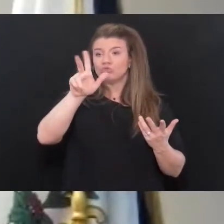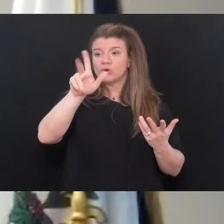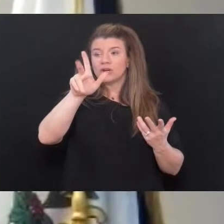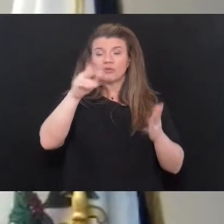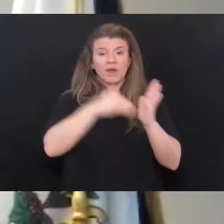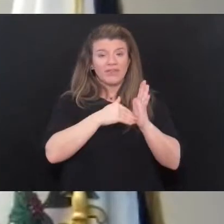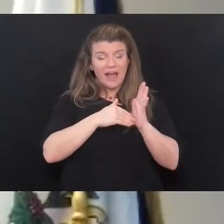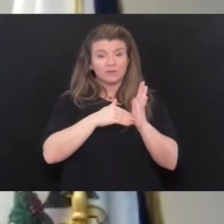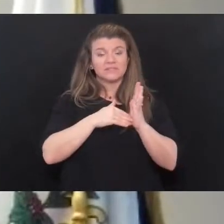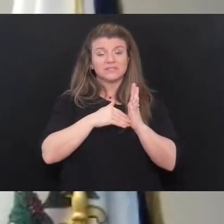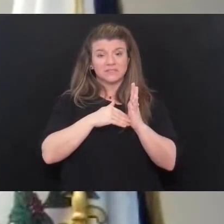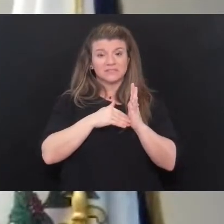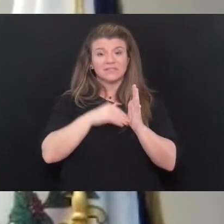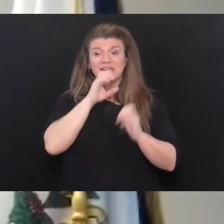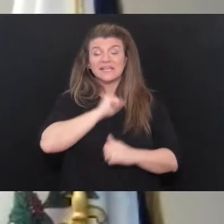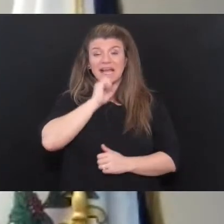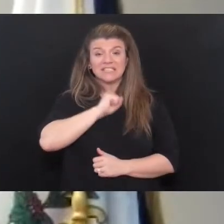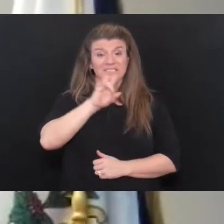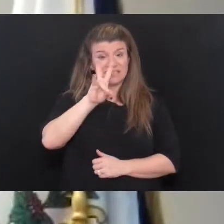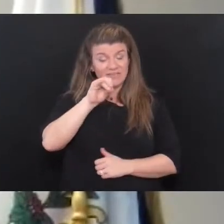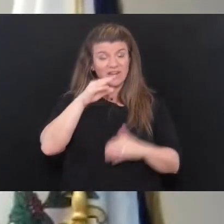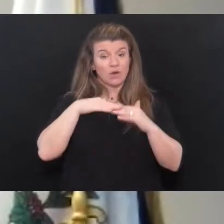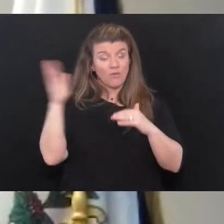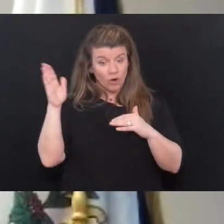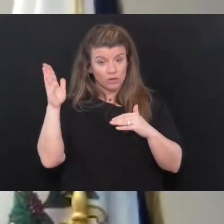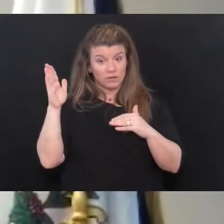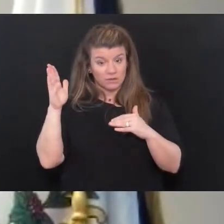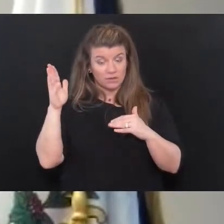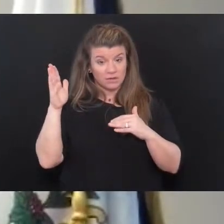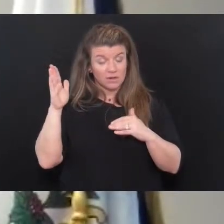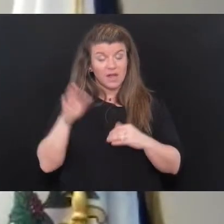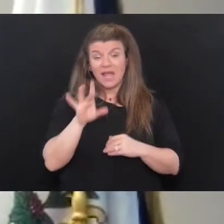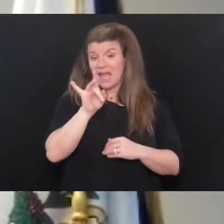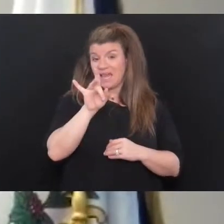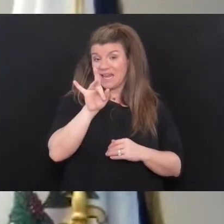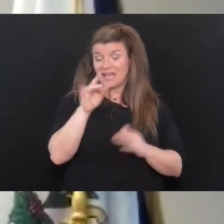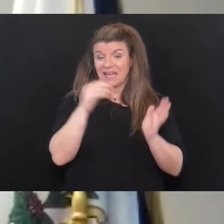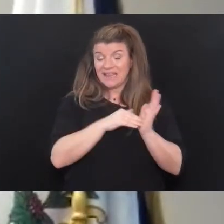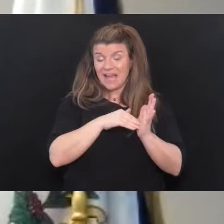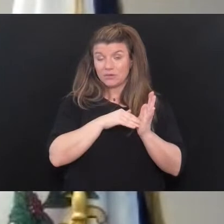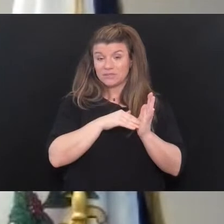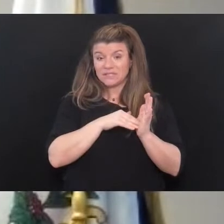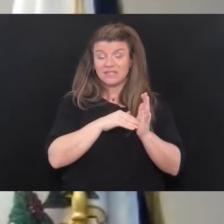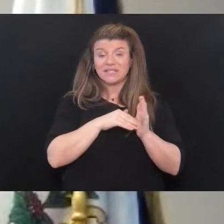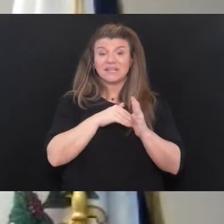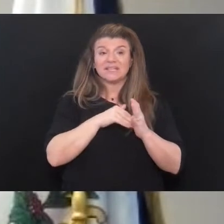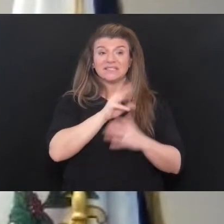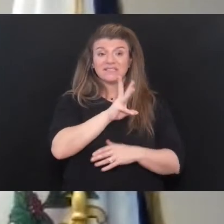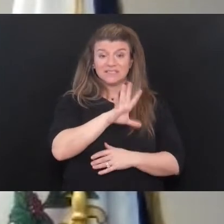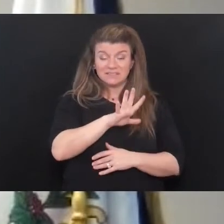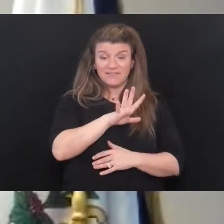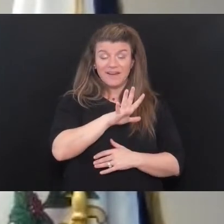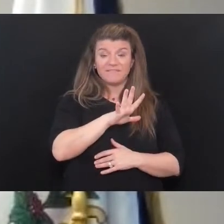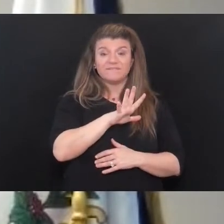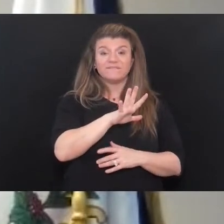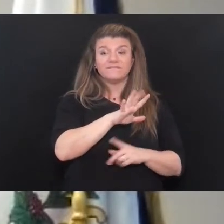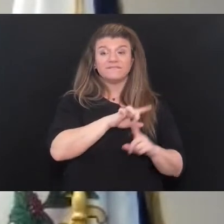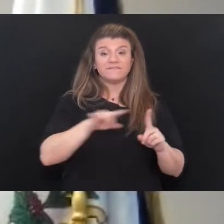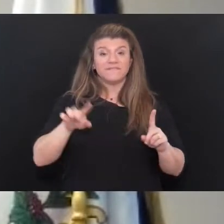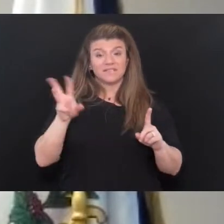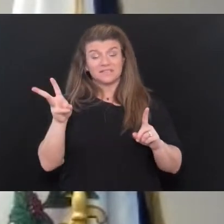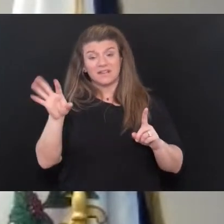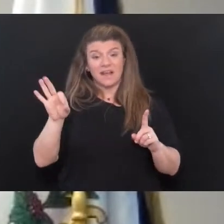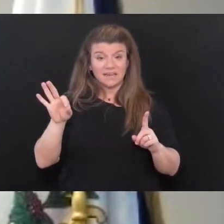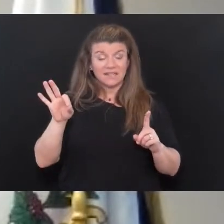23,000 individuals aged 70 and over, and 18,000 individuals between 65 and